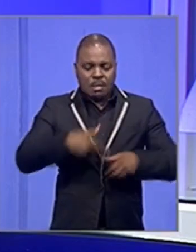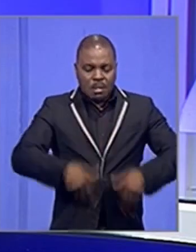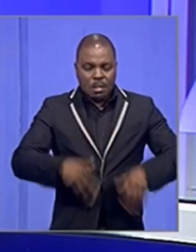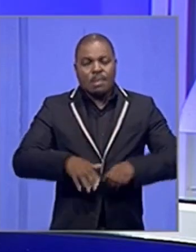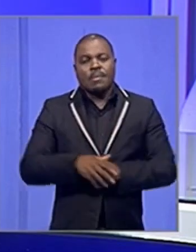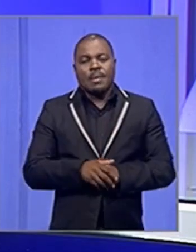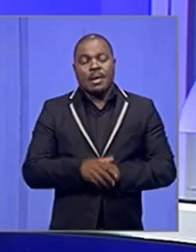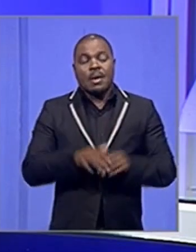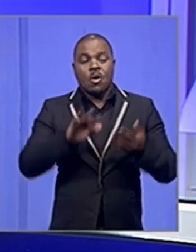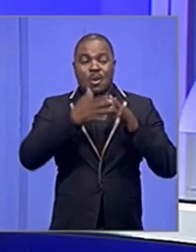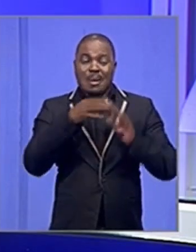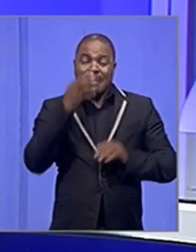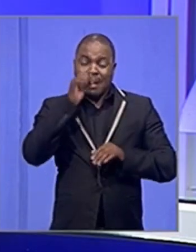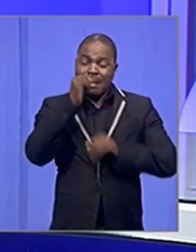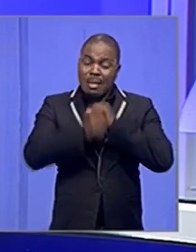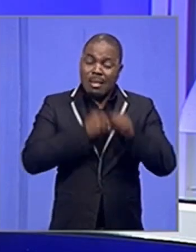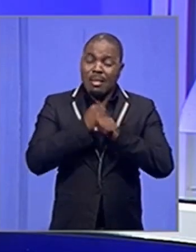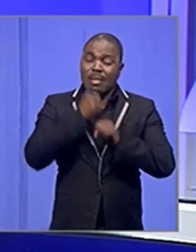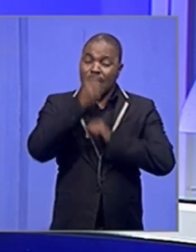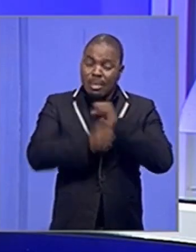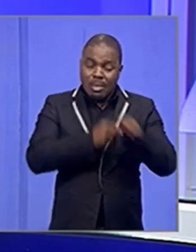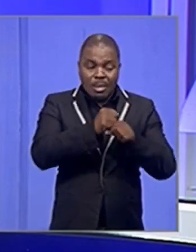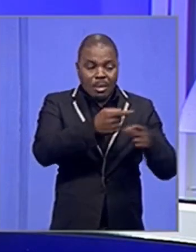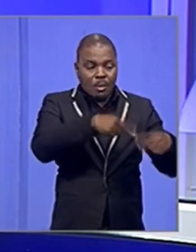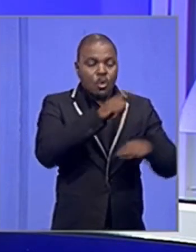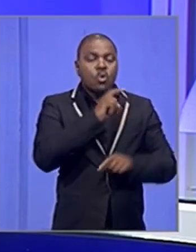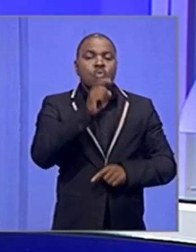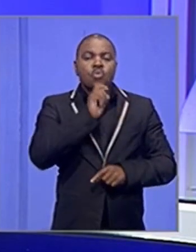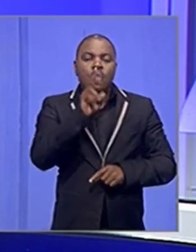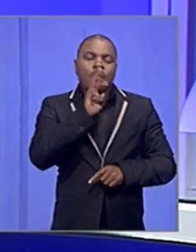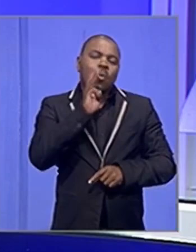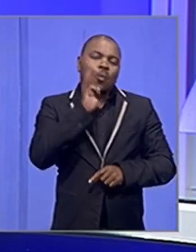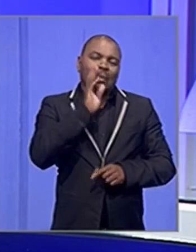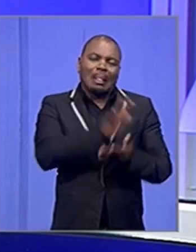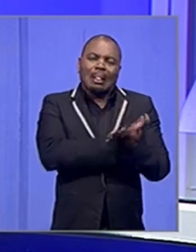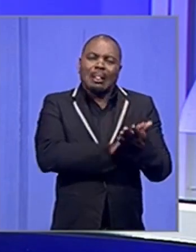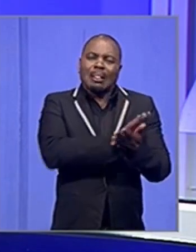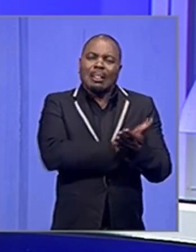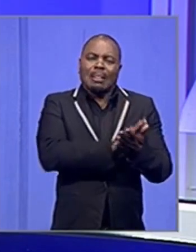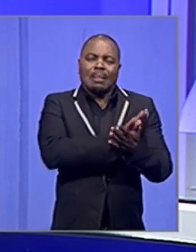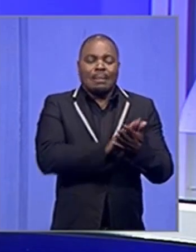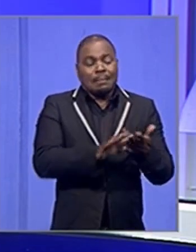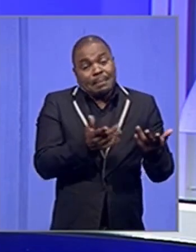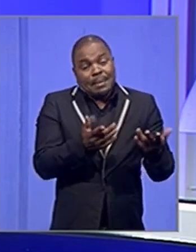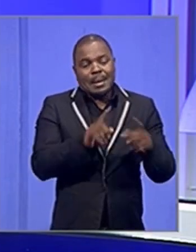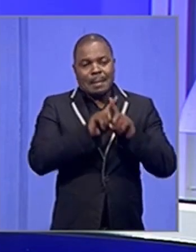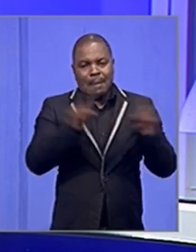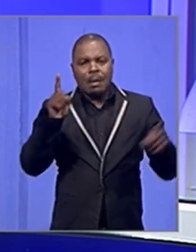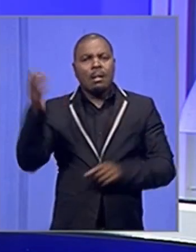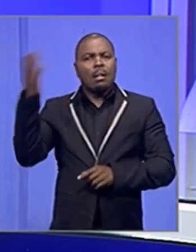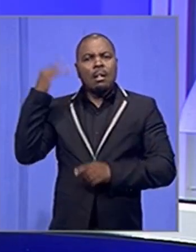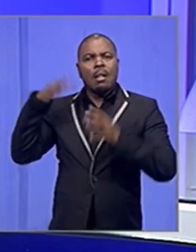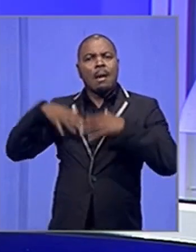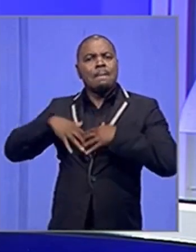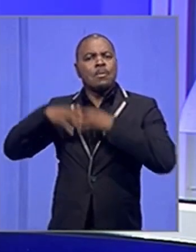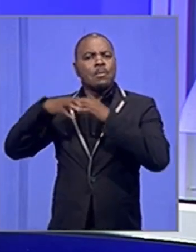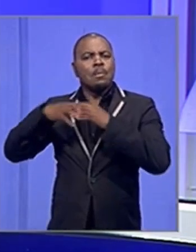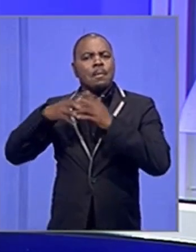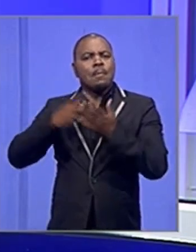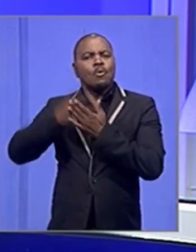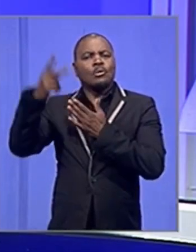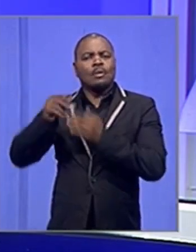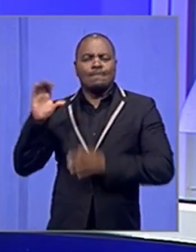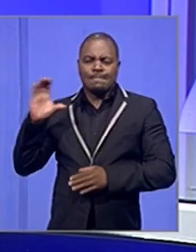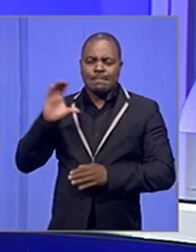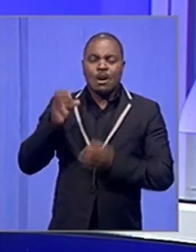ya mengwaga-ngwaga ba enwa metse ao a tšhilafetšego. Seo se diraga le ge go tlhomilwe projeke ya go ja